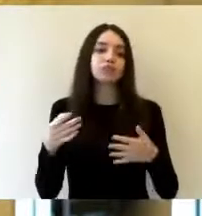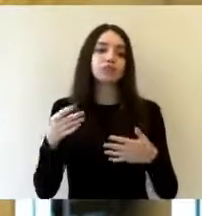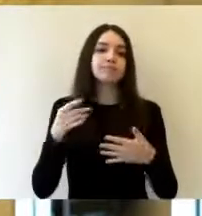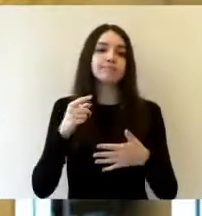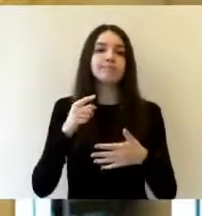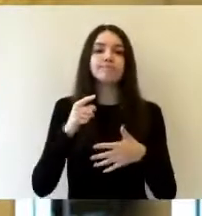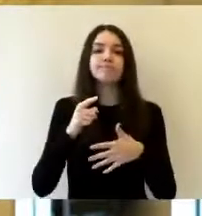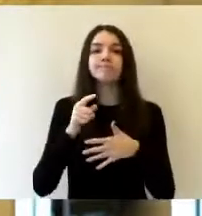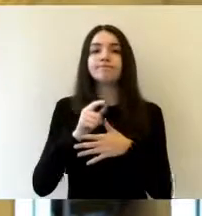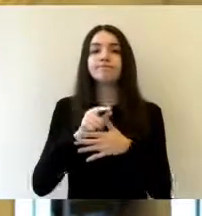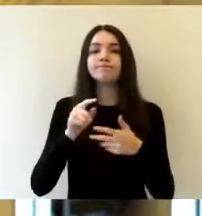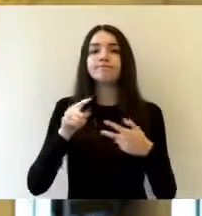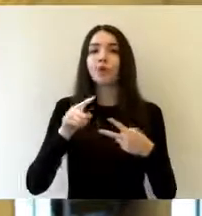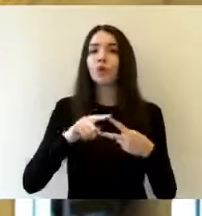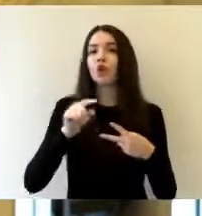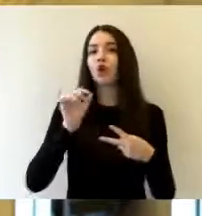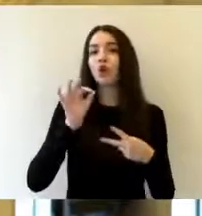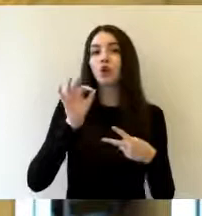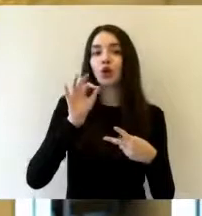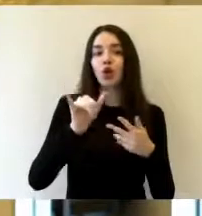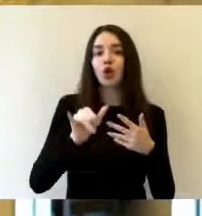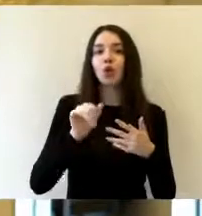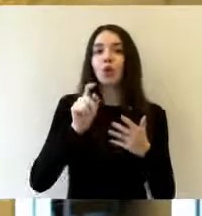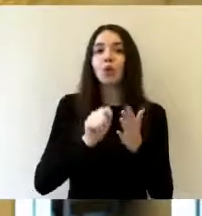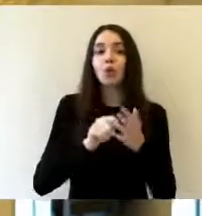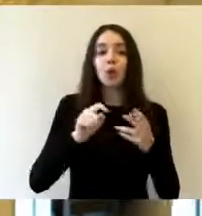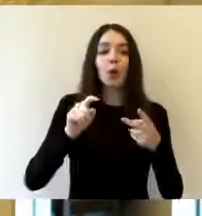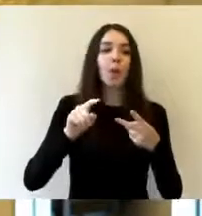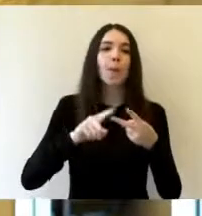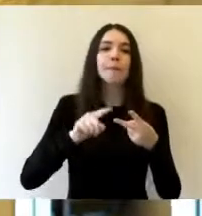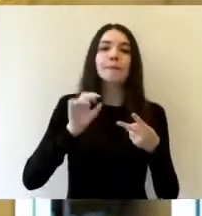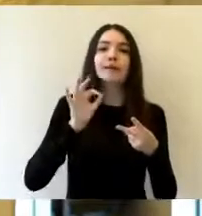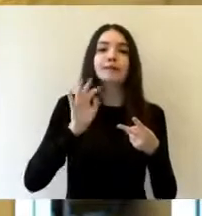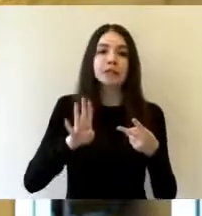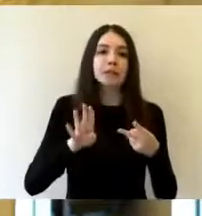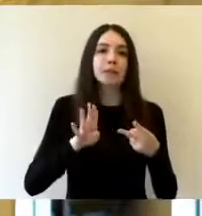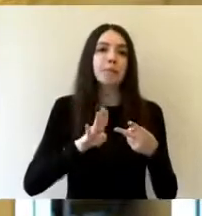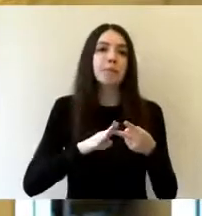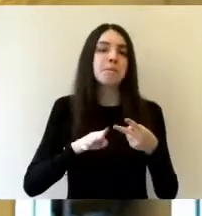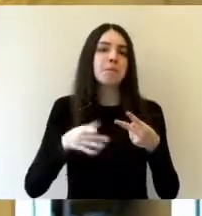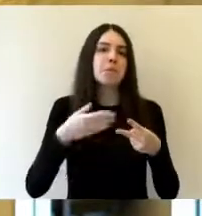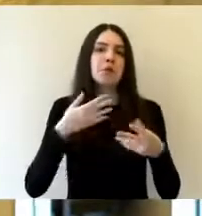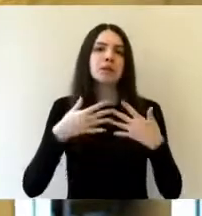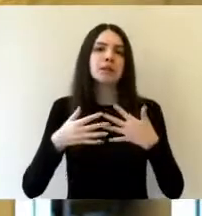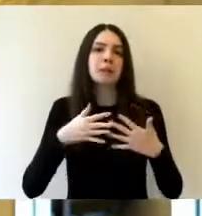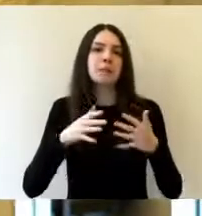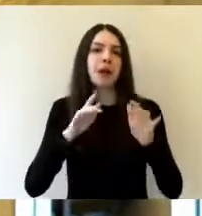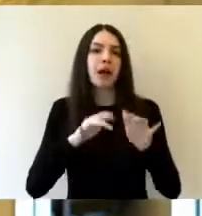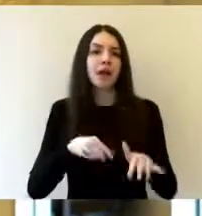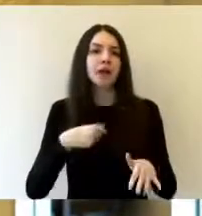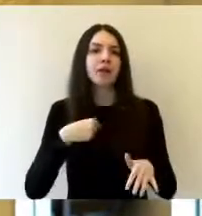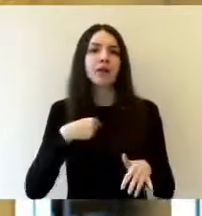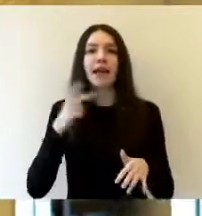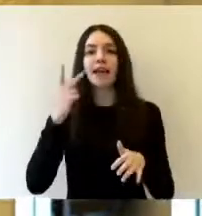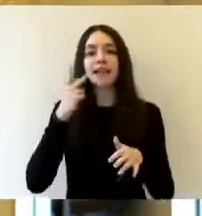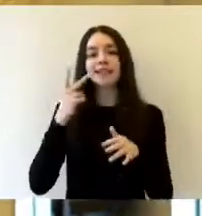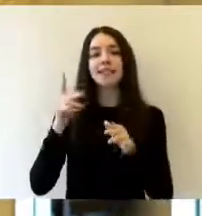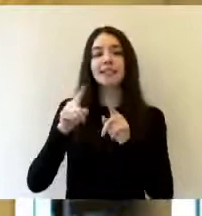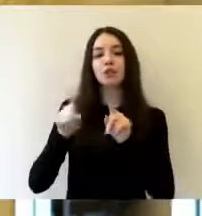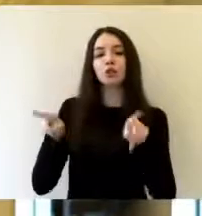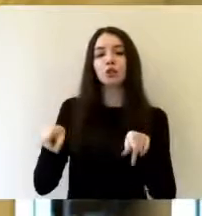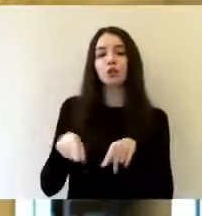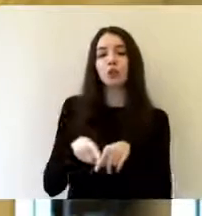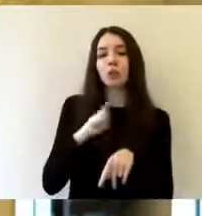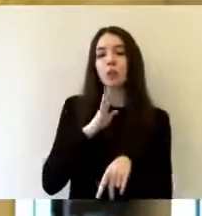from YouTube, you can do a little comment there. Facebook, you can do there. And then I will see it here on the screen, and then I can read it to Sebastian, and